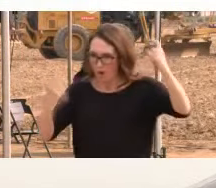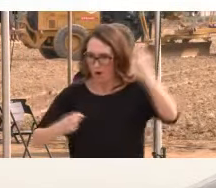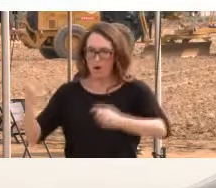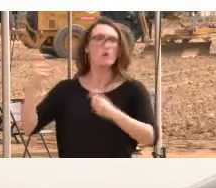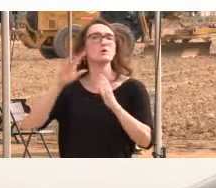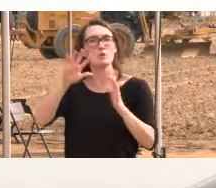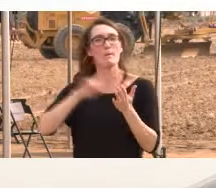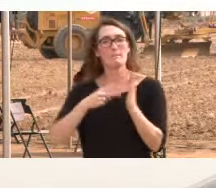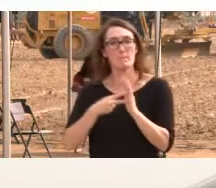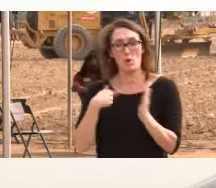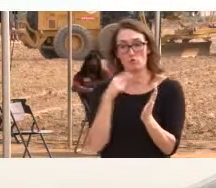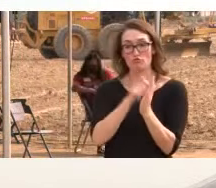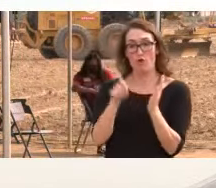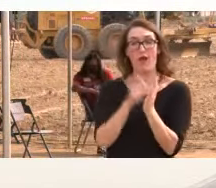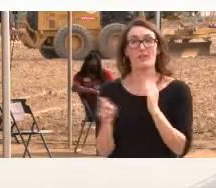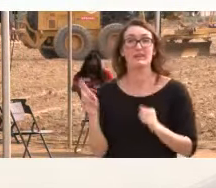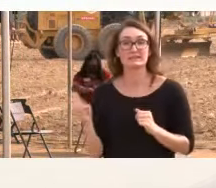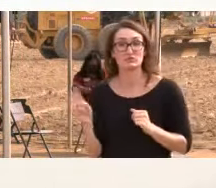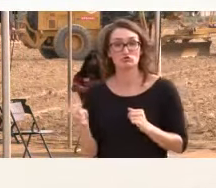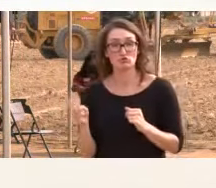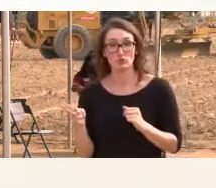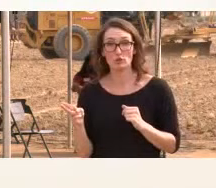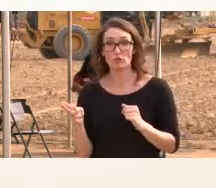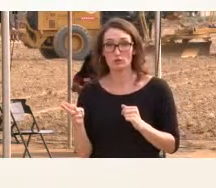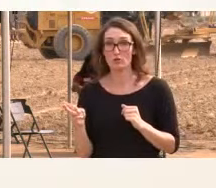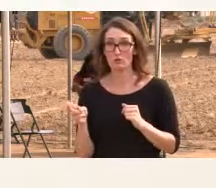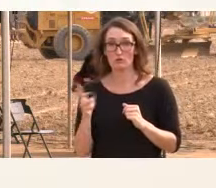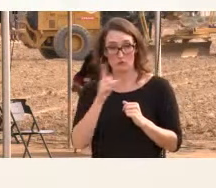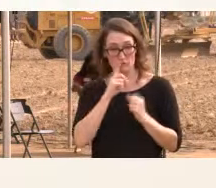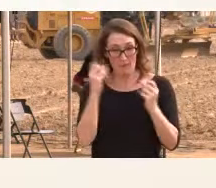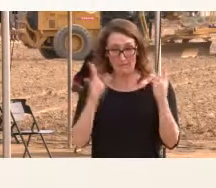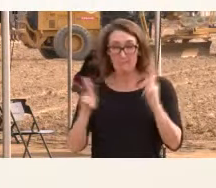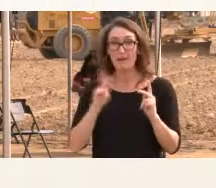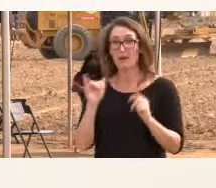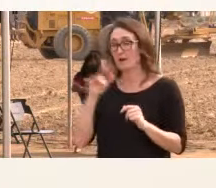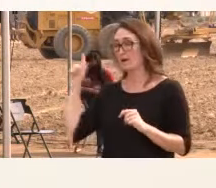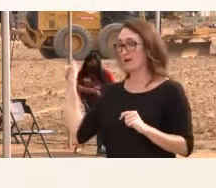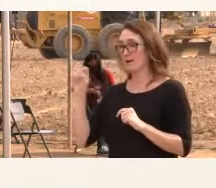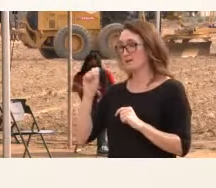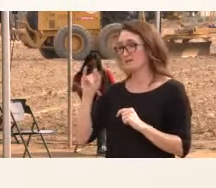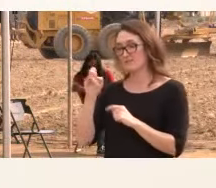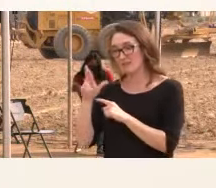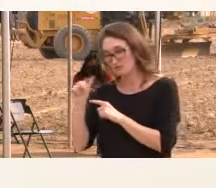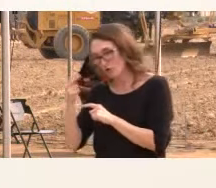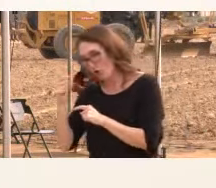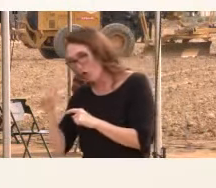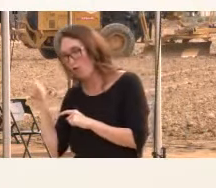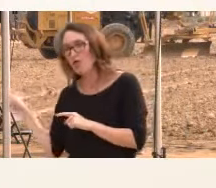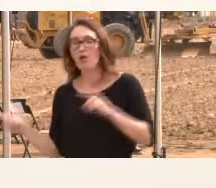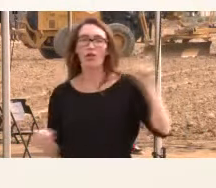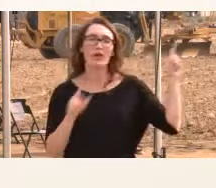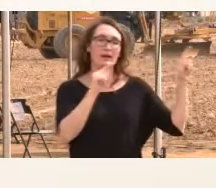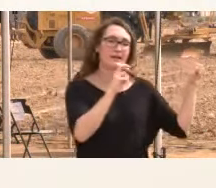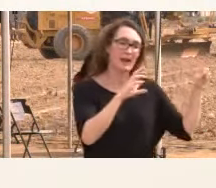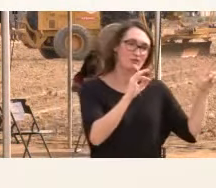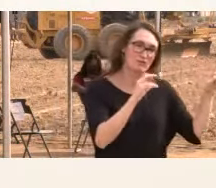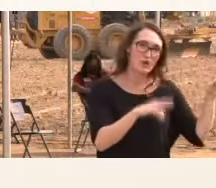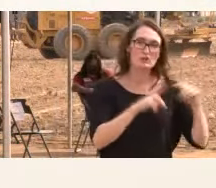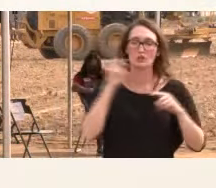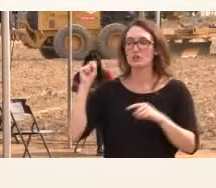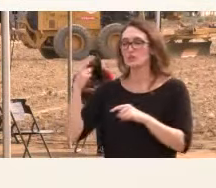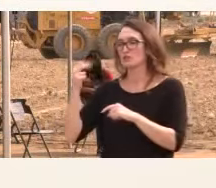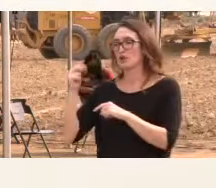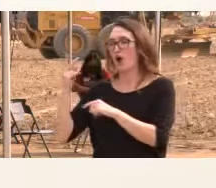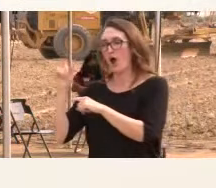be accurate in that history. That a lot of folks like Sylvester Hall, Terrence Frazier, the Shahadis, the former mayors, the